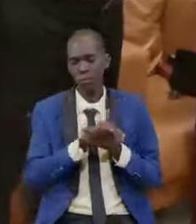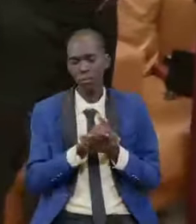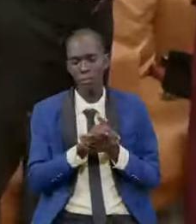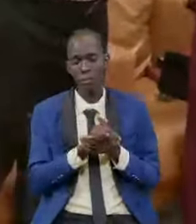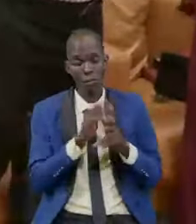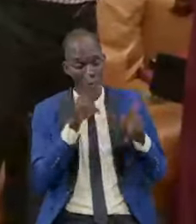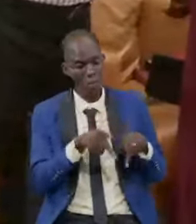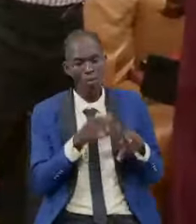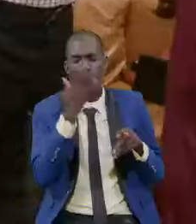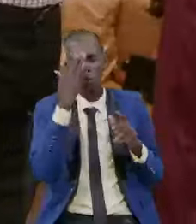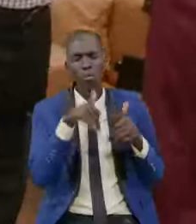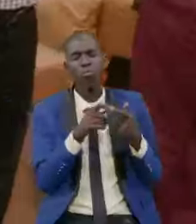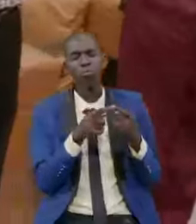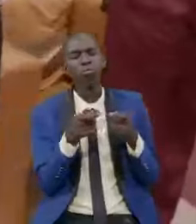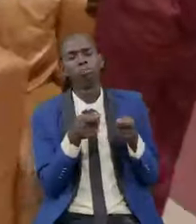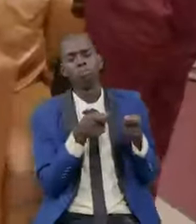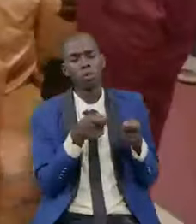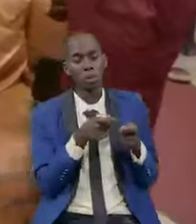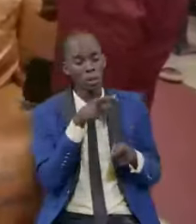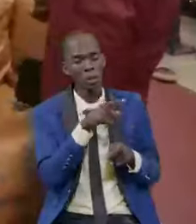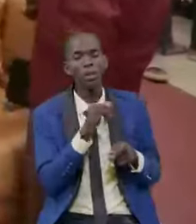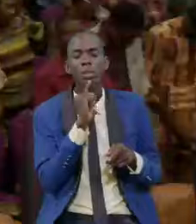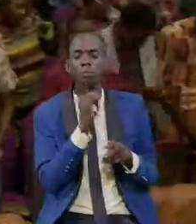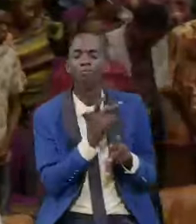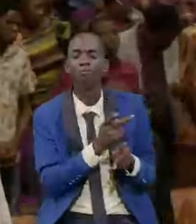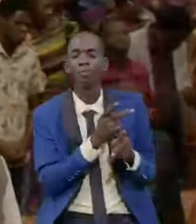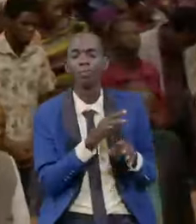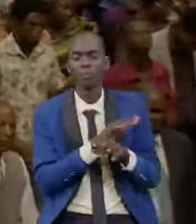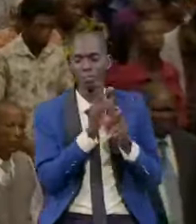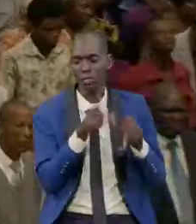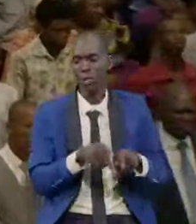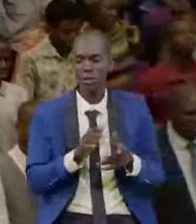controlled person, a cautioned person,